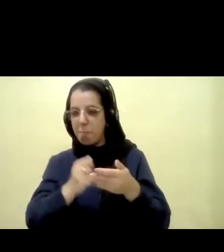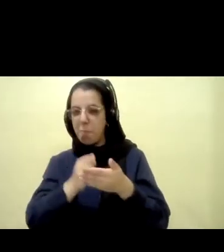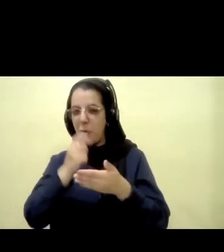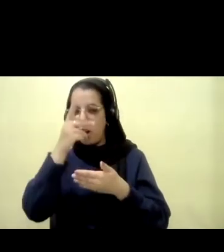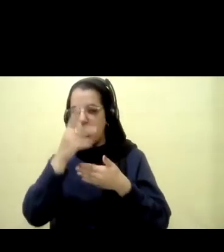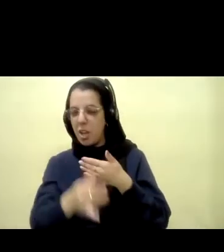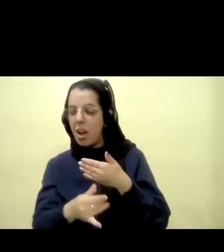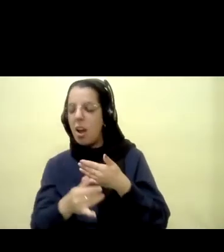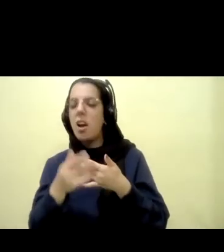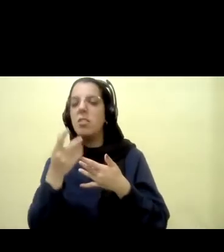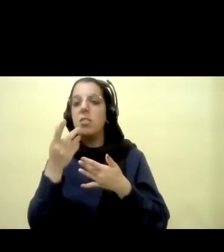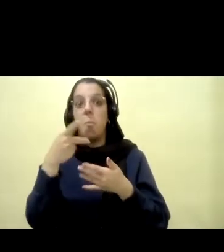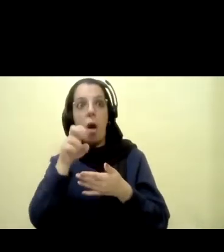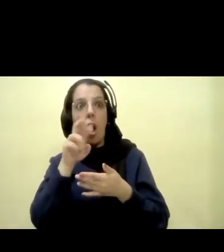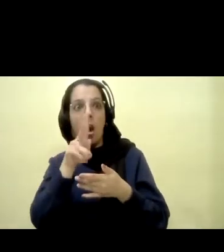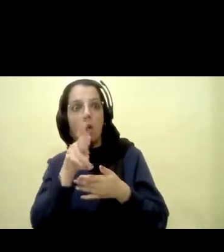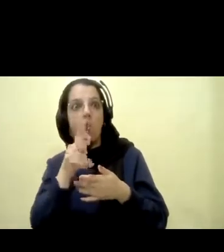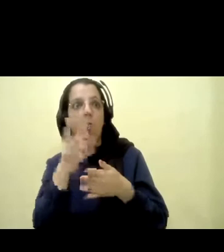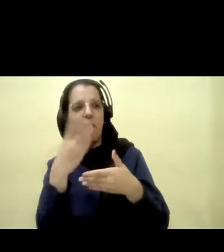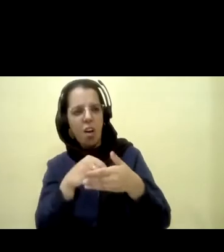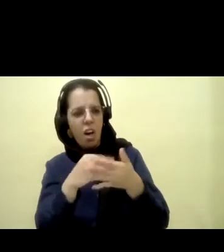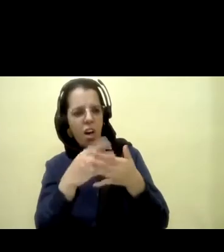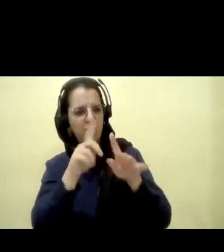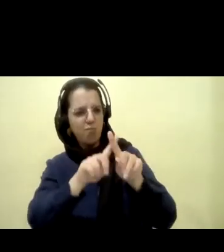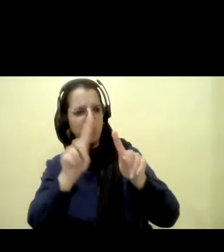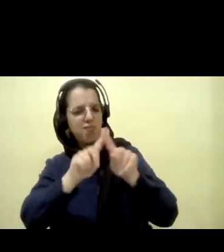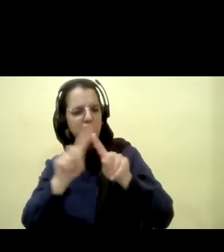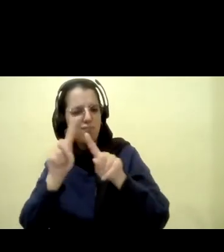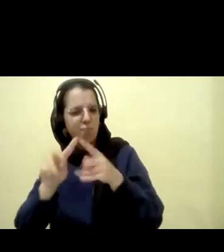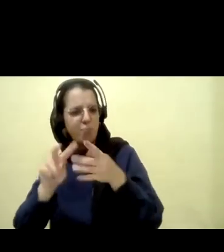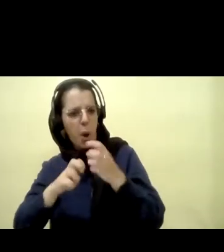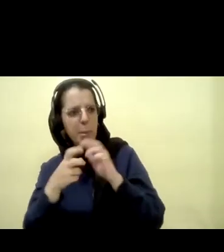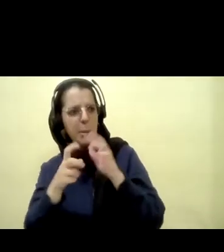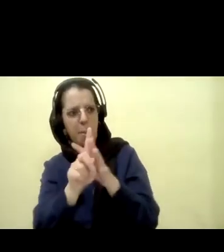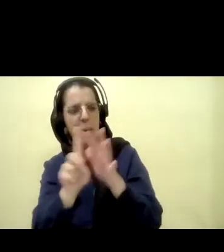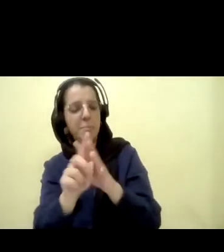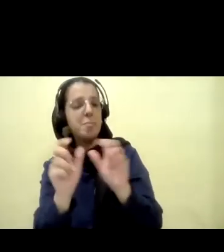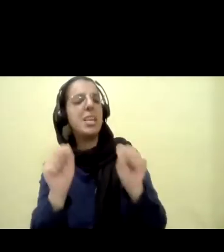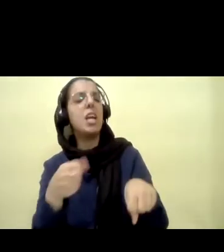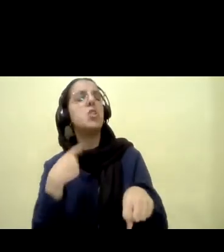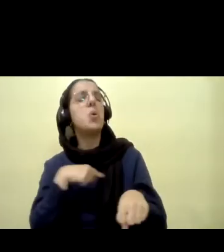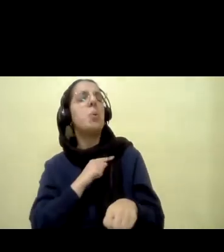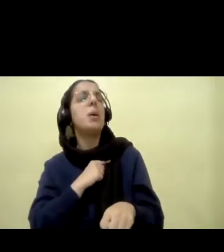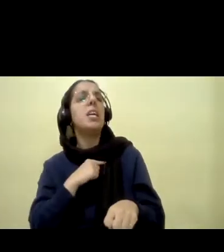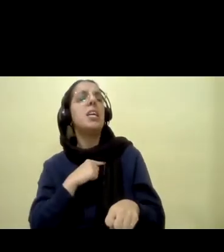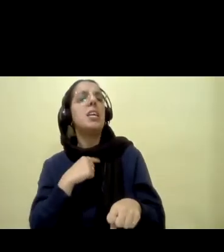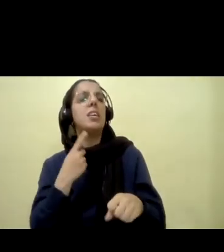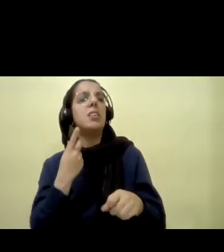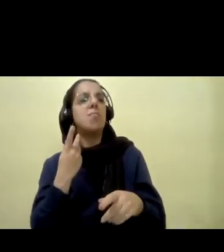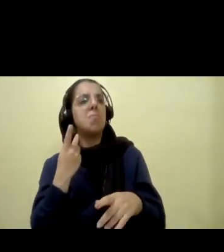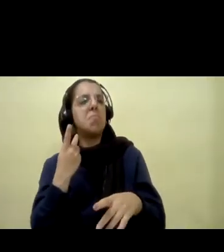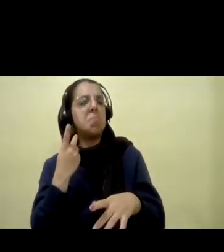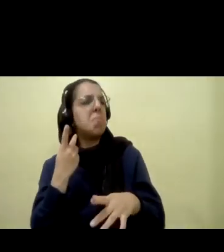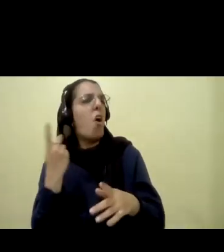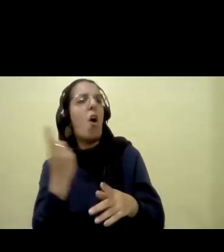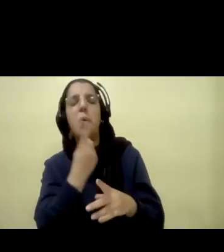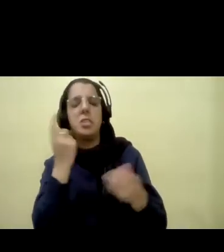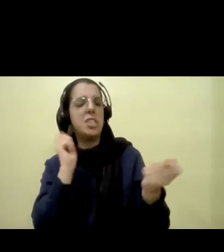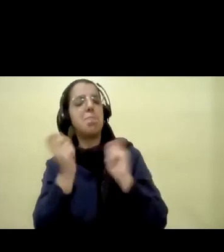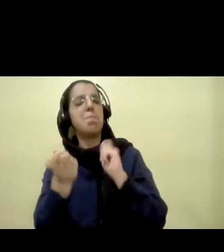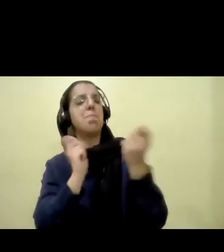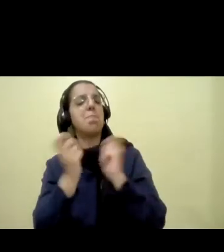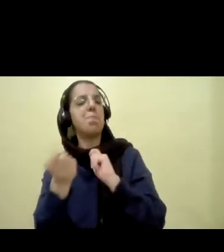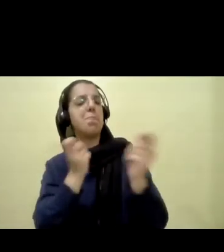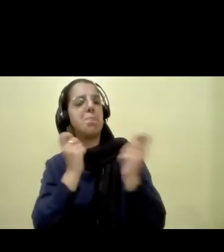parks, we start to really think about, how can this program is like in permanent pilot mode. We're always experimenting